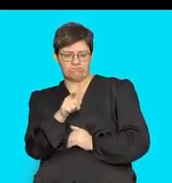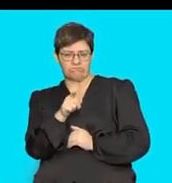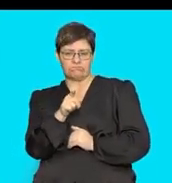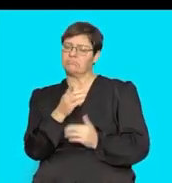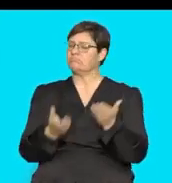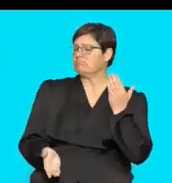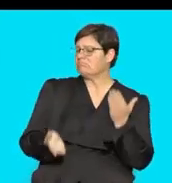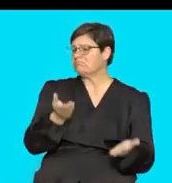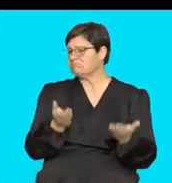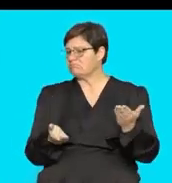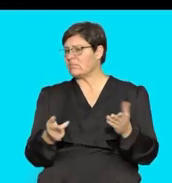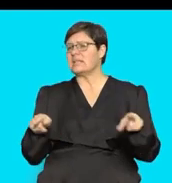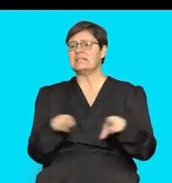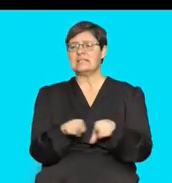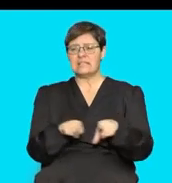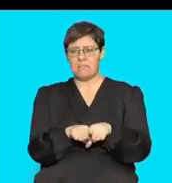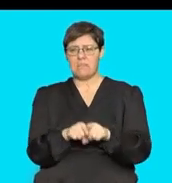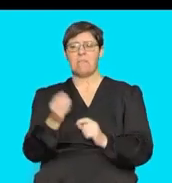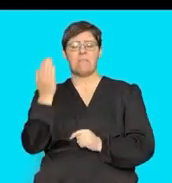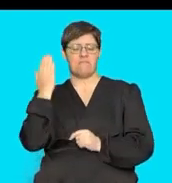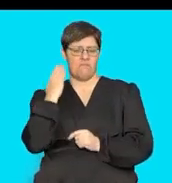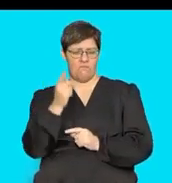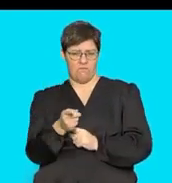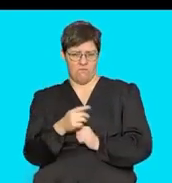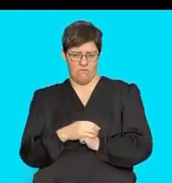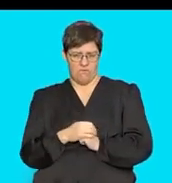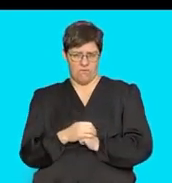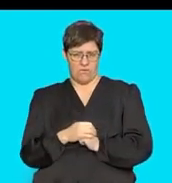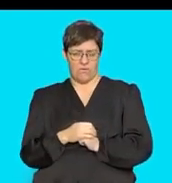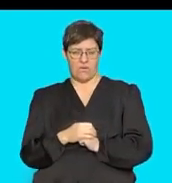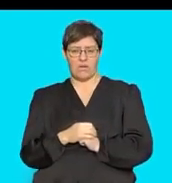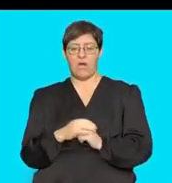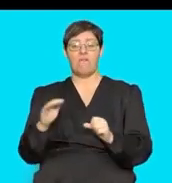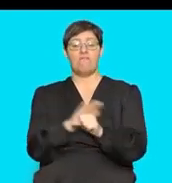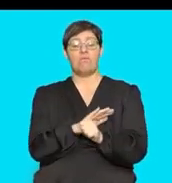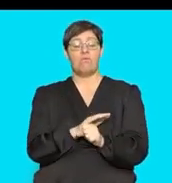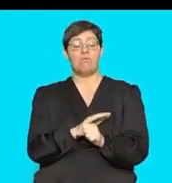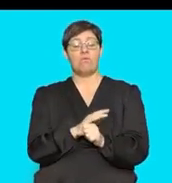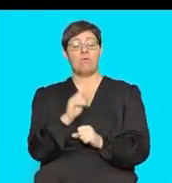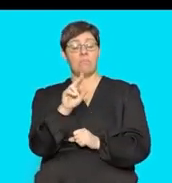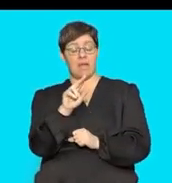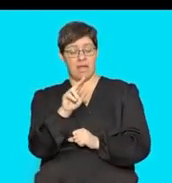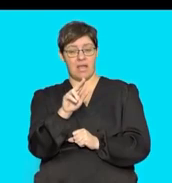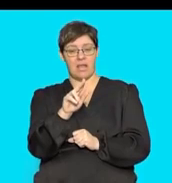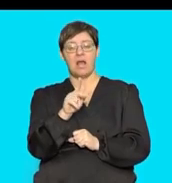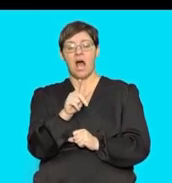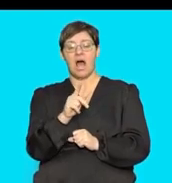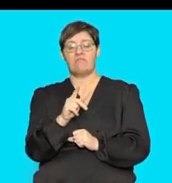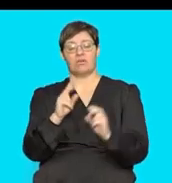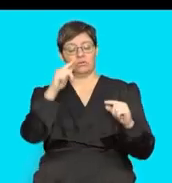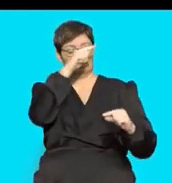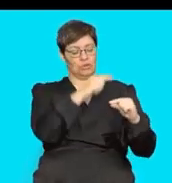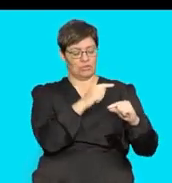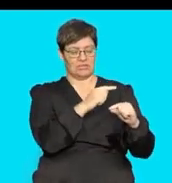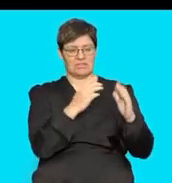ambiguous case, and again, it's the same diagram as earlier. So remember the full pair that's given contains the shortest